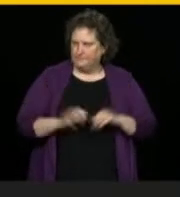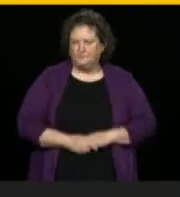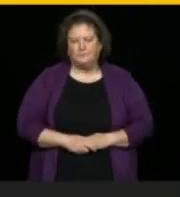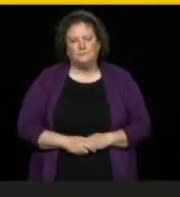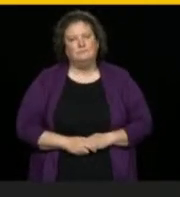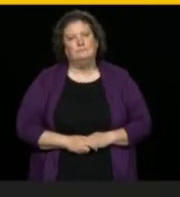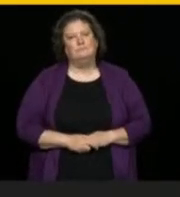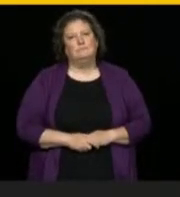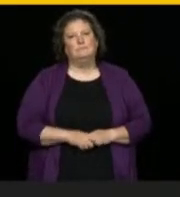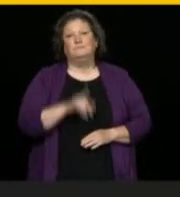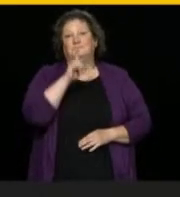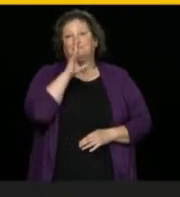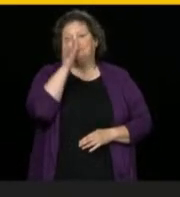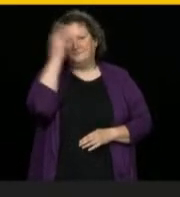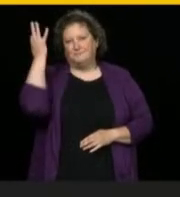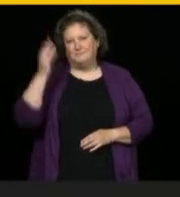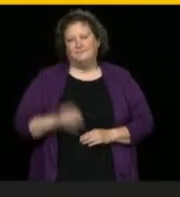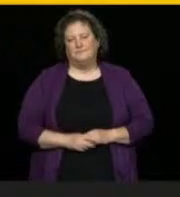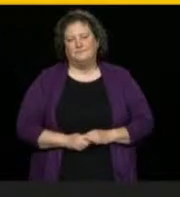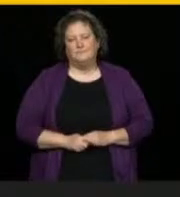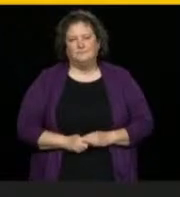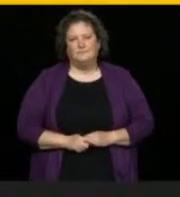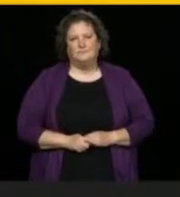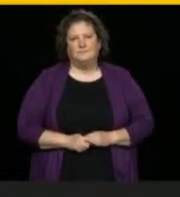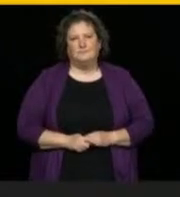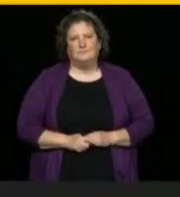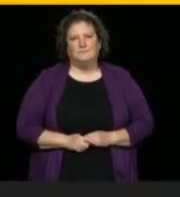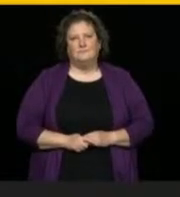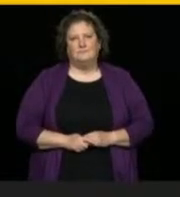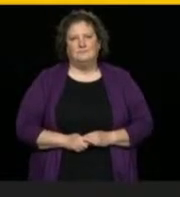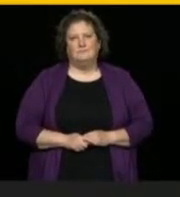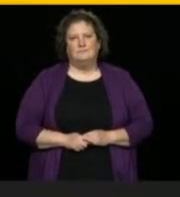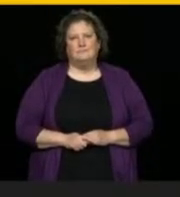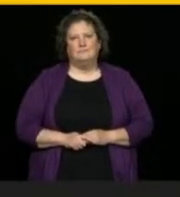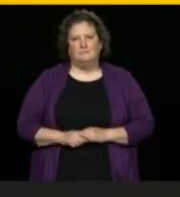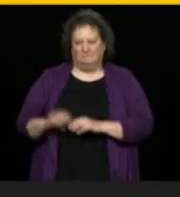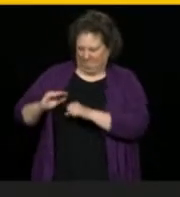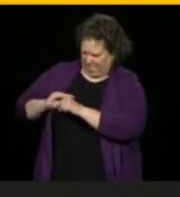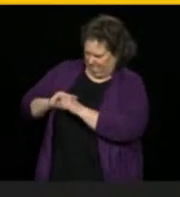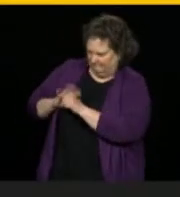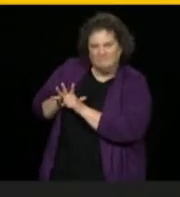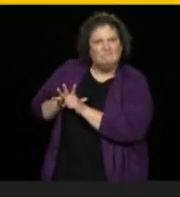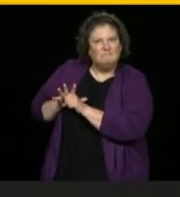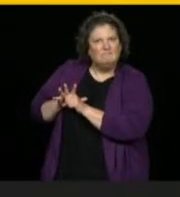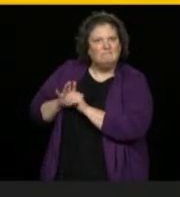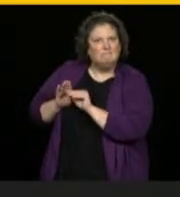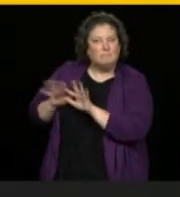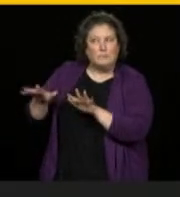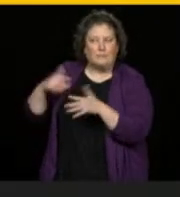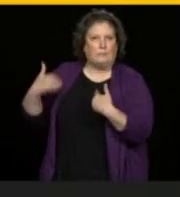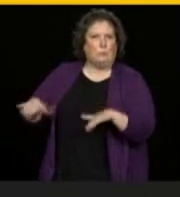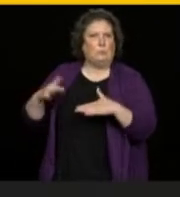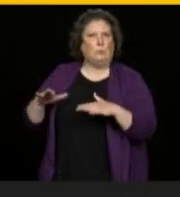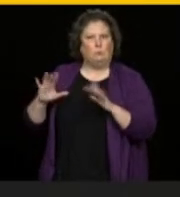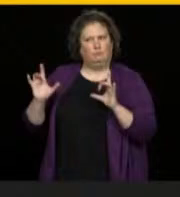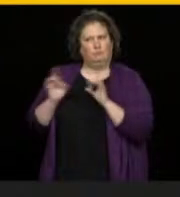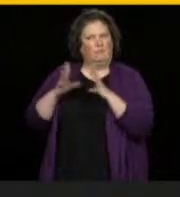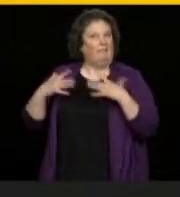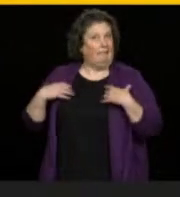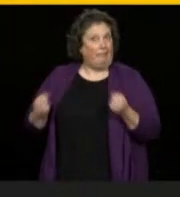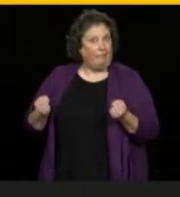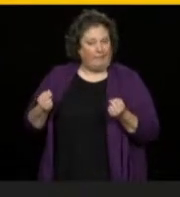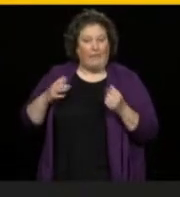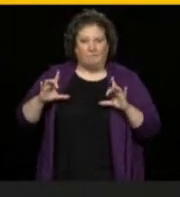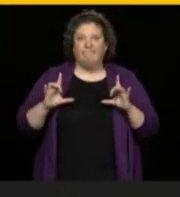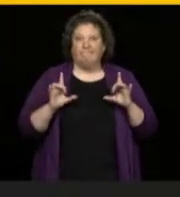crise COVID-19 caused a health crisis as well as an economic crisis. This is one of the themes